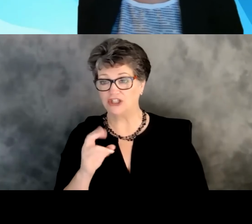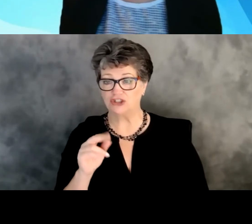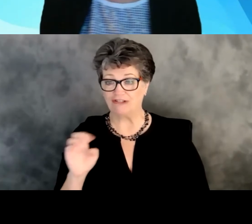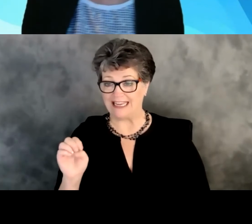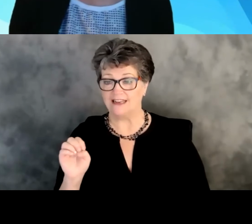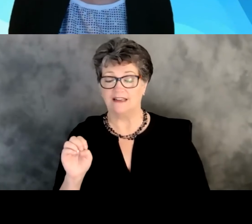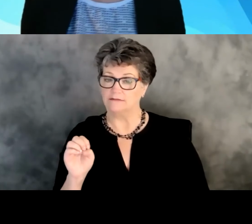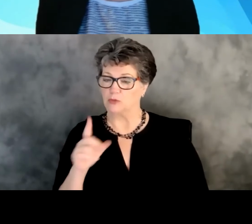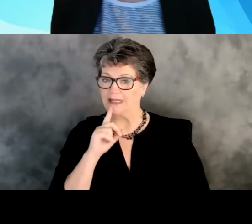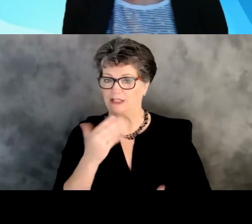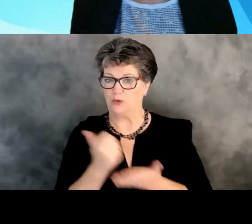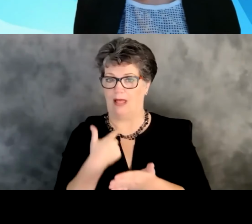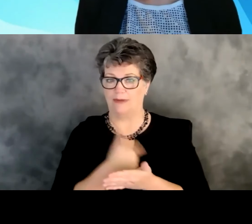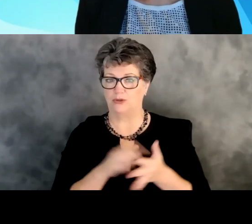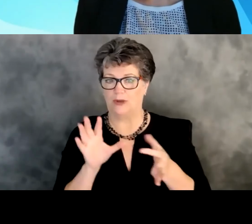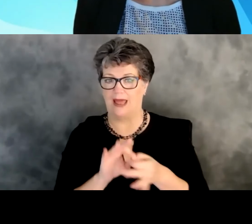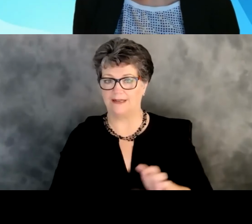connect to that resource.